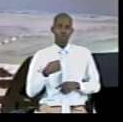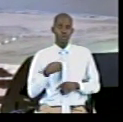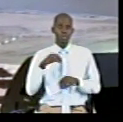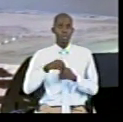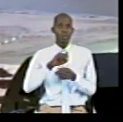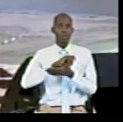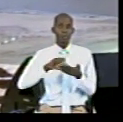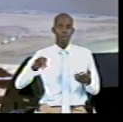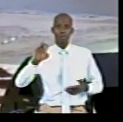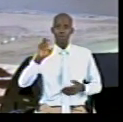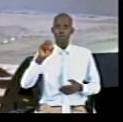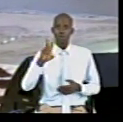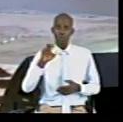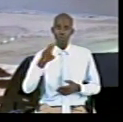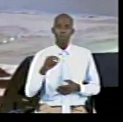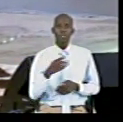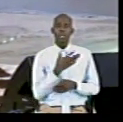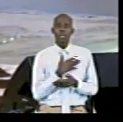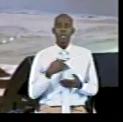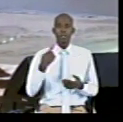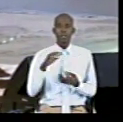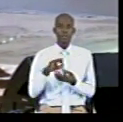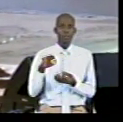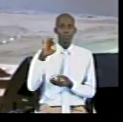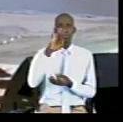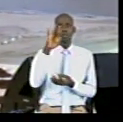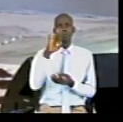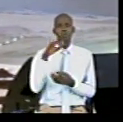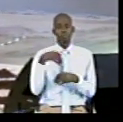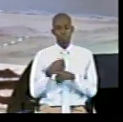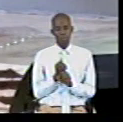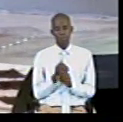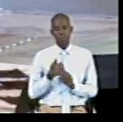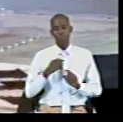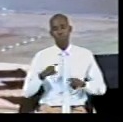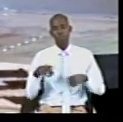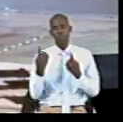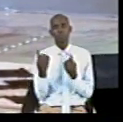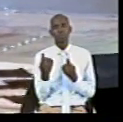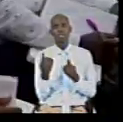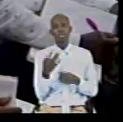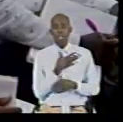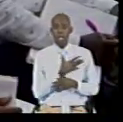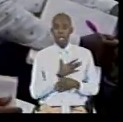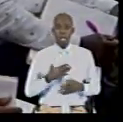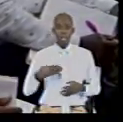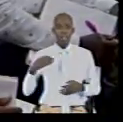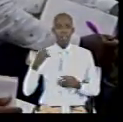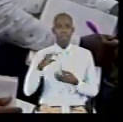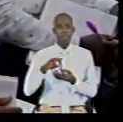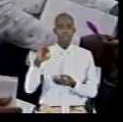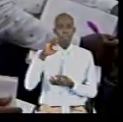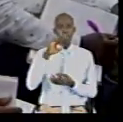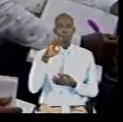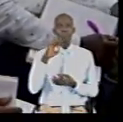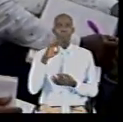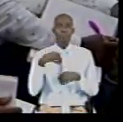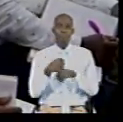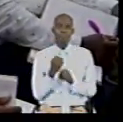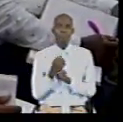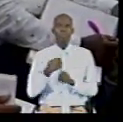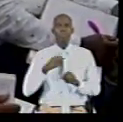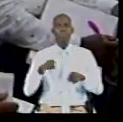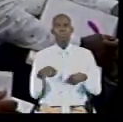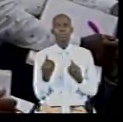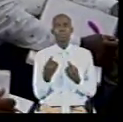says, and the Spirit bade me go. And the Spirit bade me go. That's the